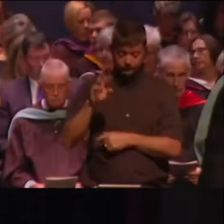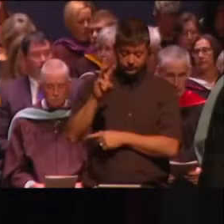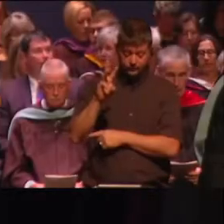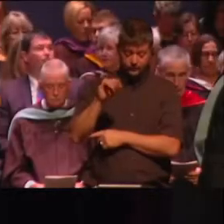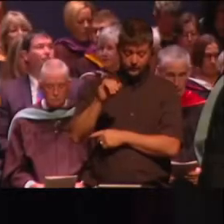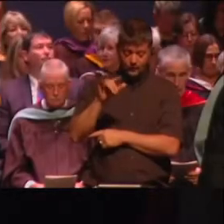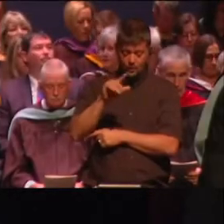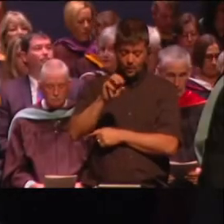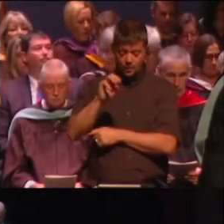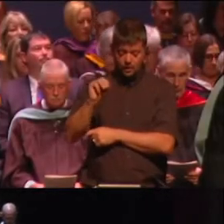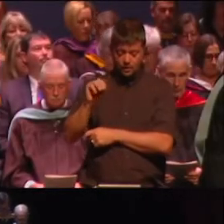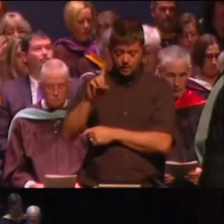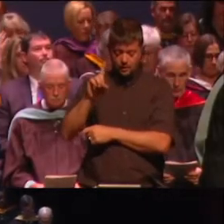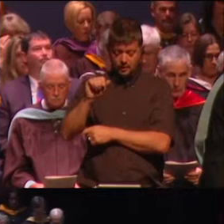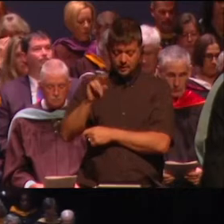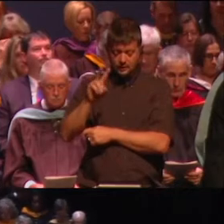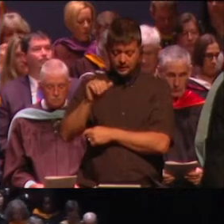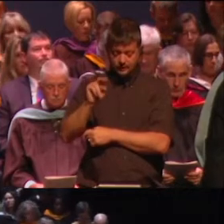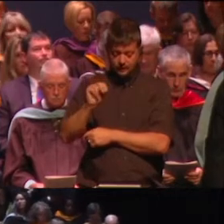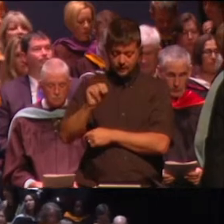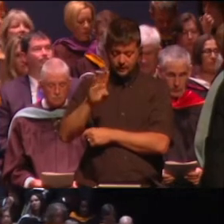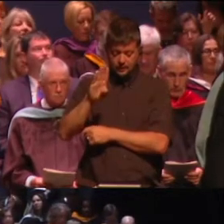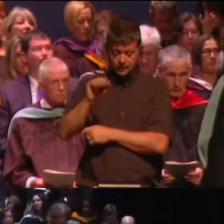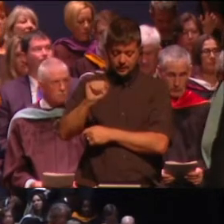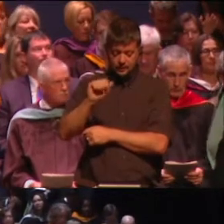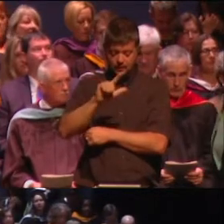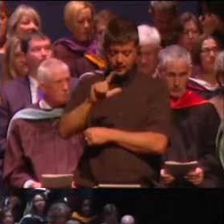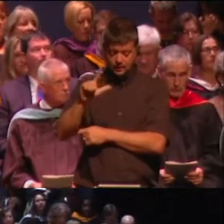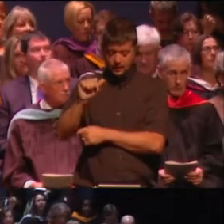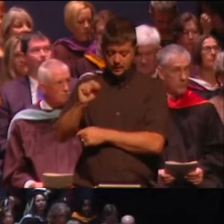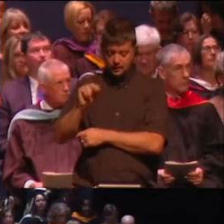William Devin Balance.